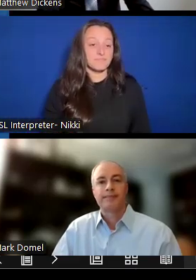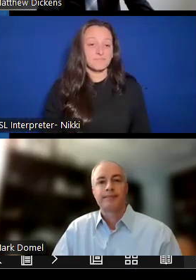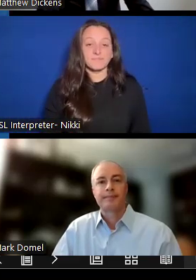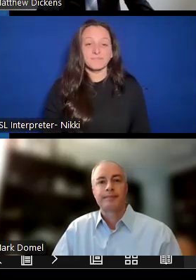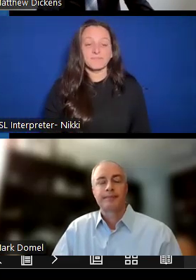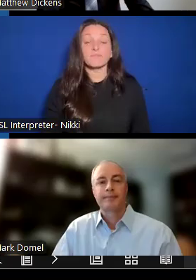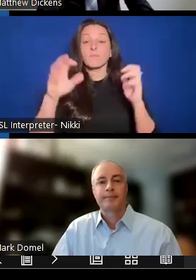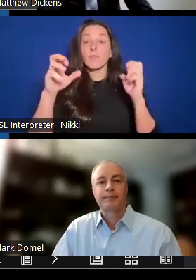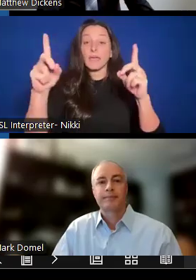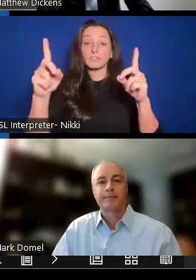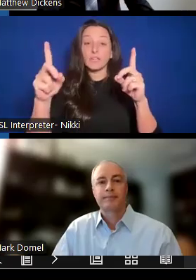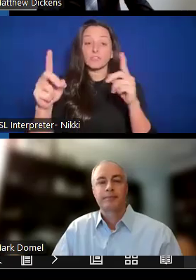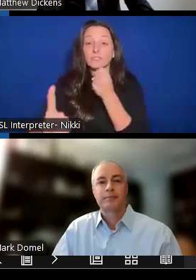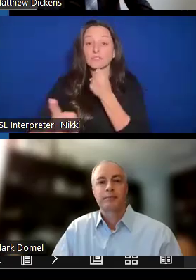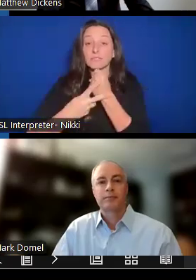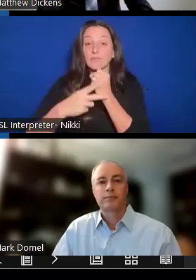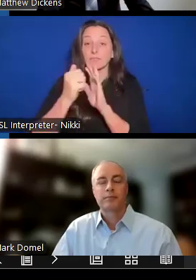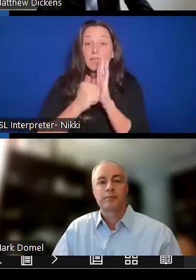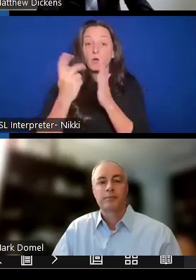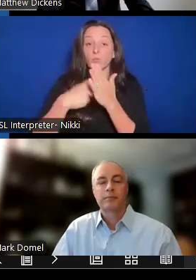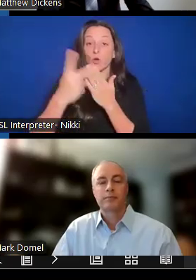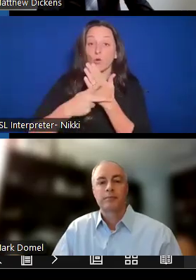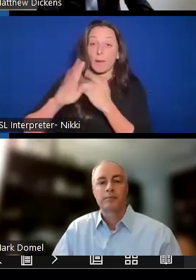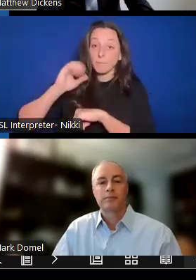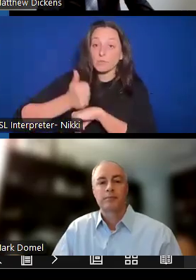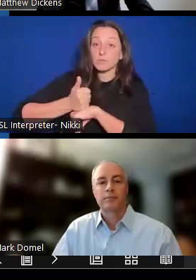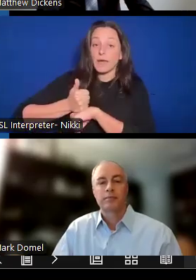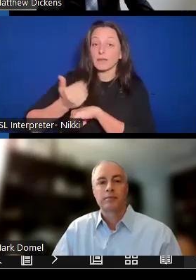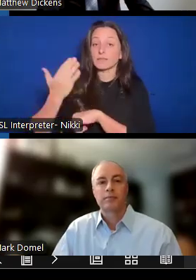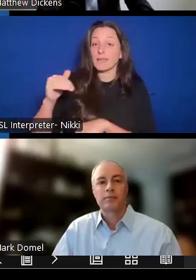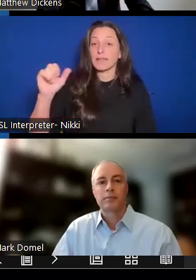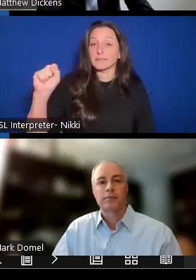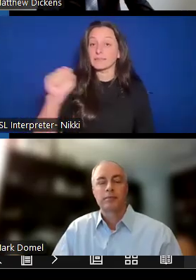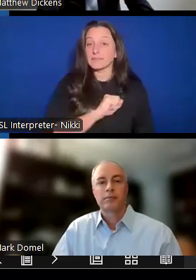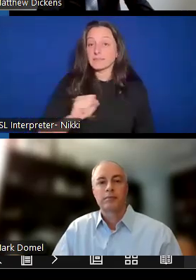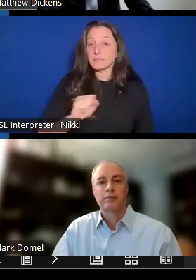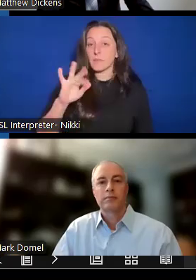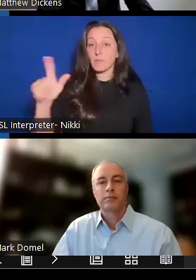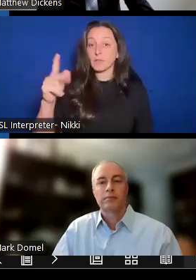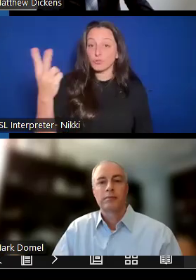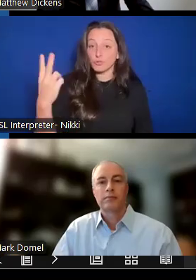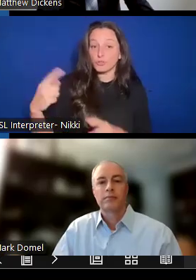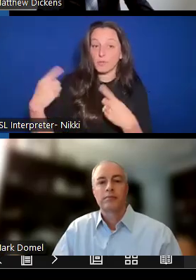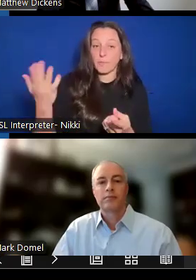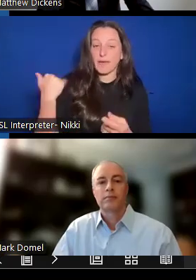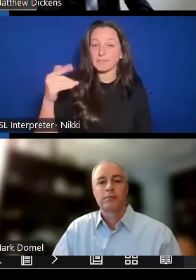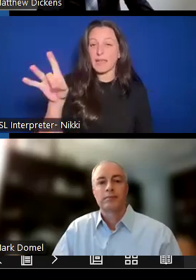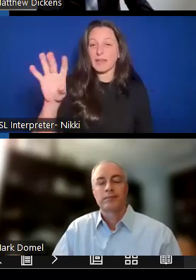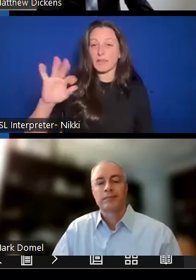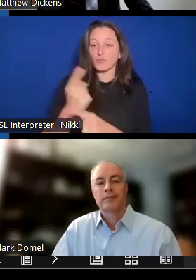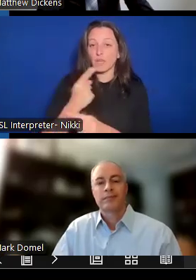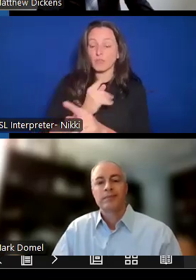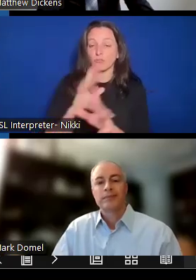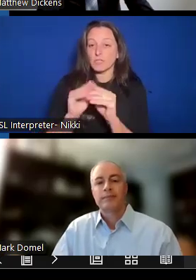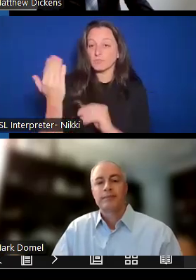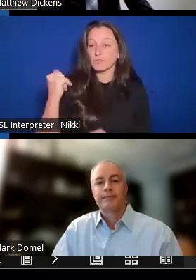The Education Savings Account program was passed in Senate Bill 2 during this past 89th regular session in